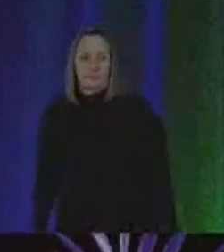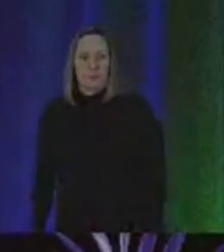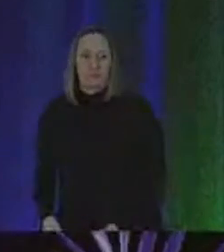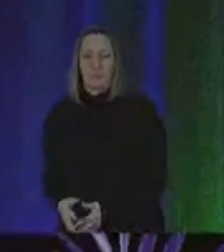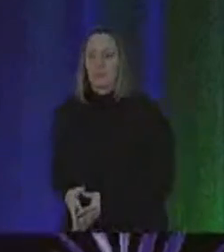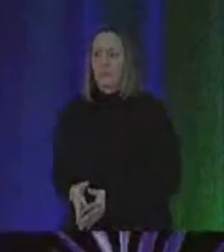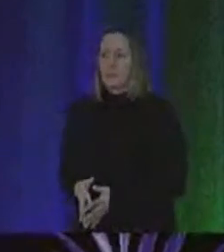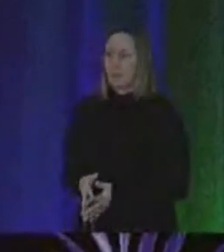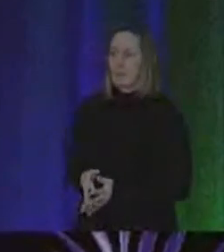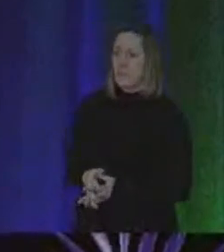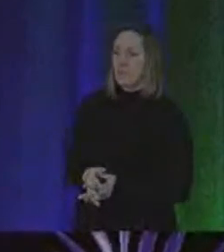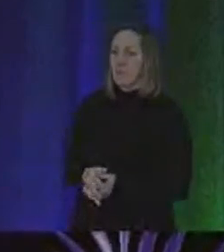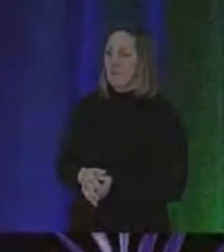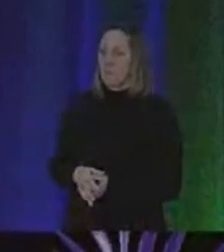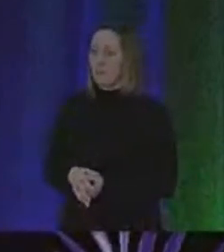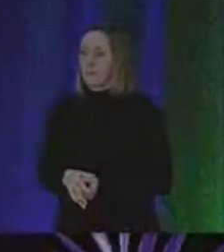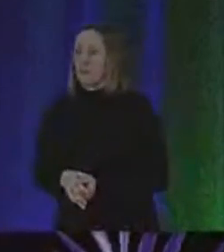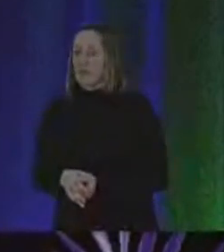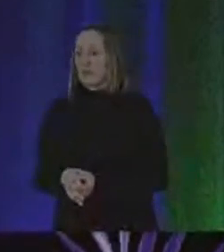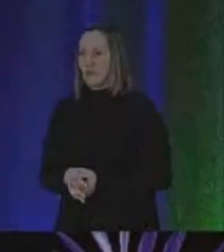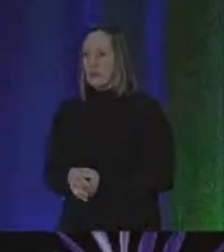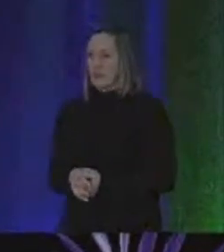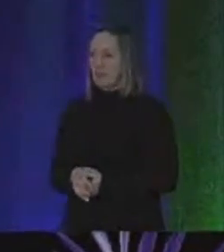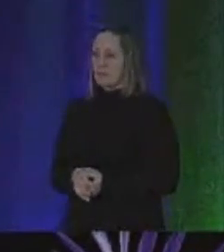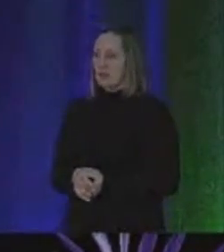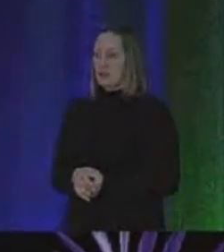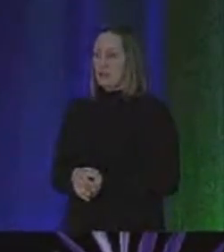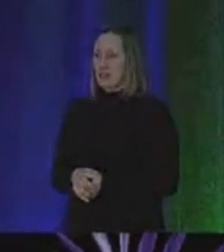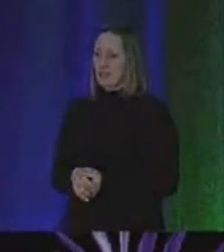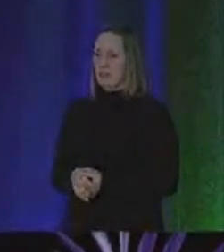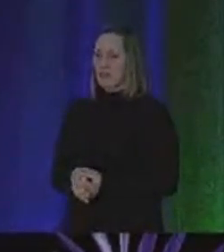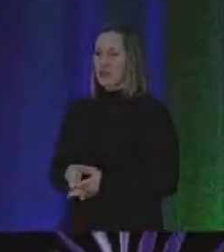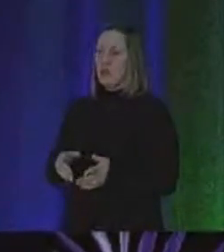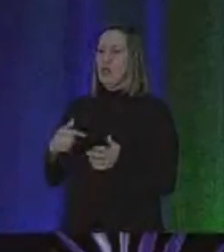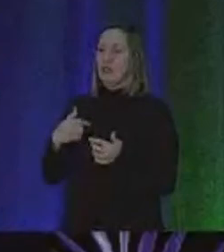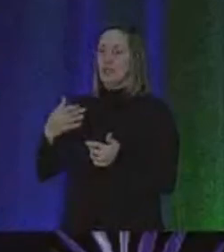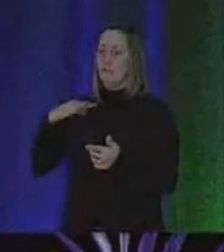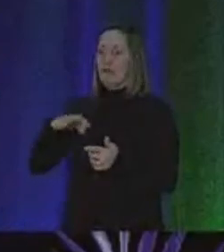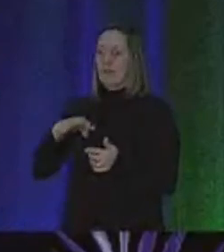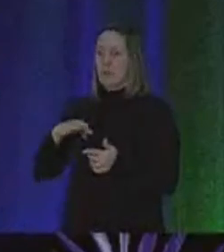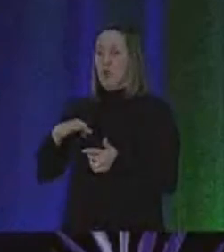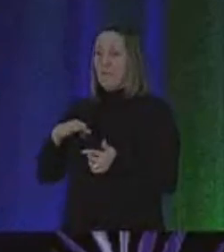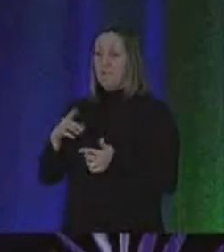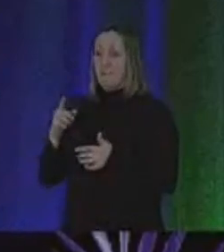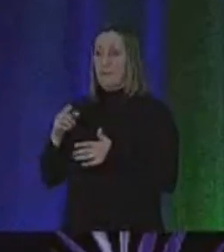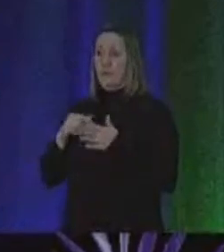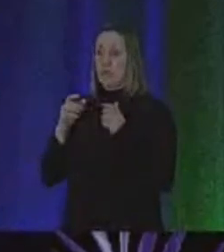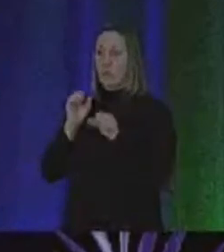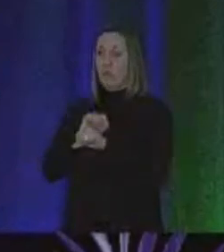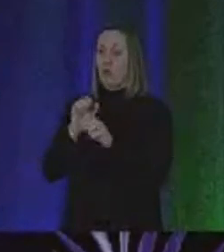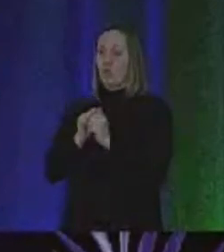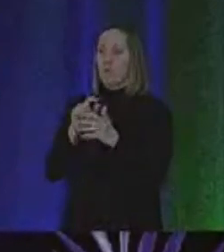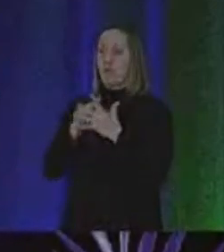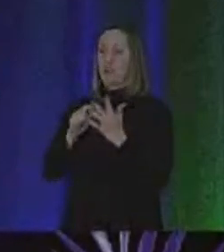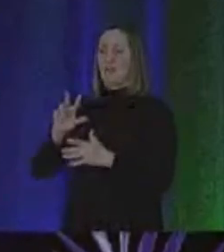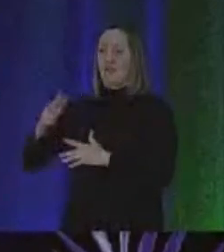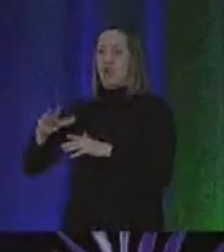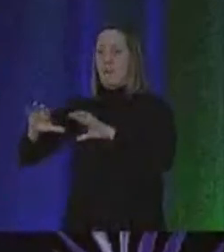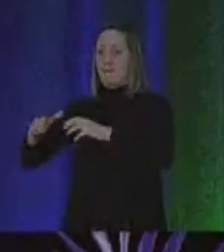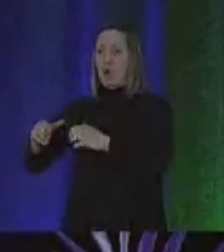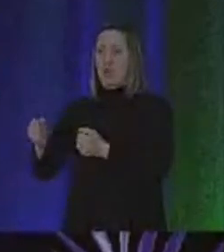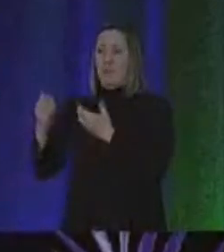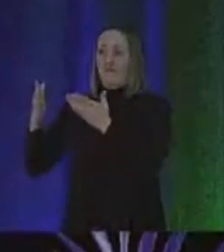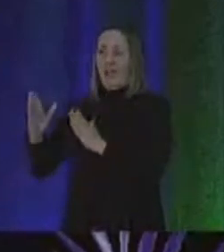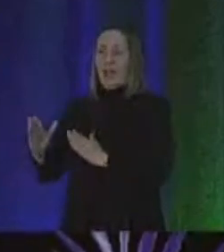So there are some key points to them. There's some benefits, right? When you work with a bunch of different third-party providers, they make it